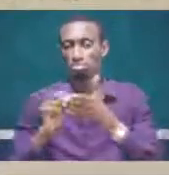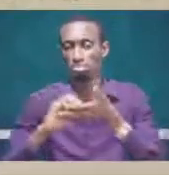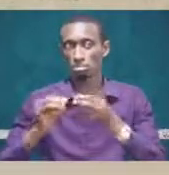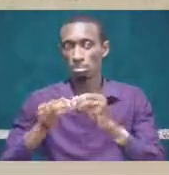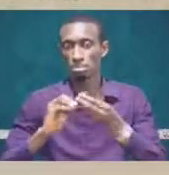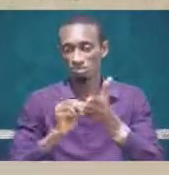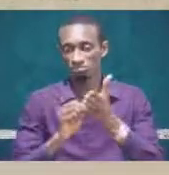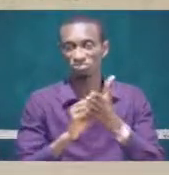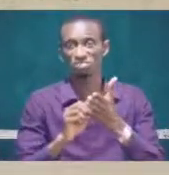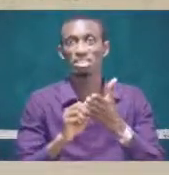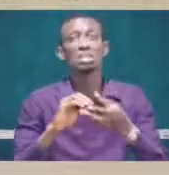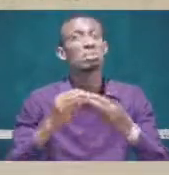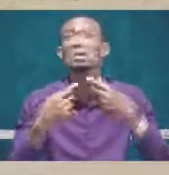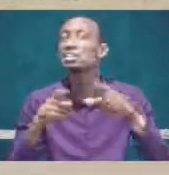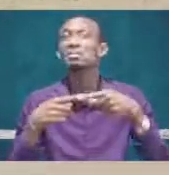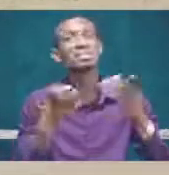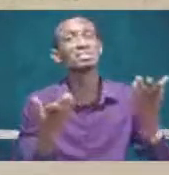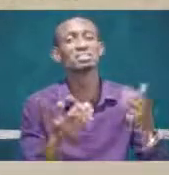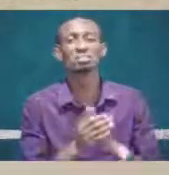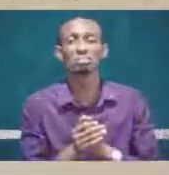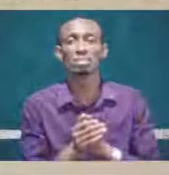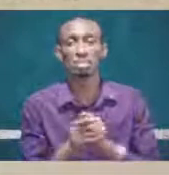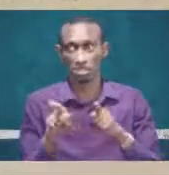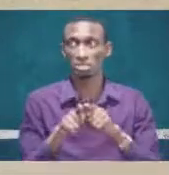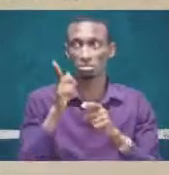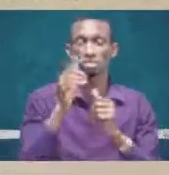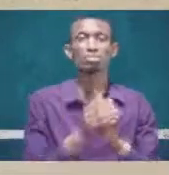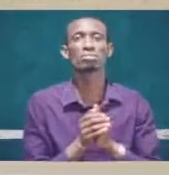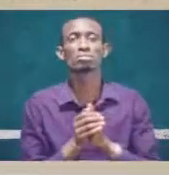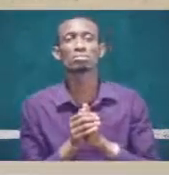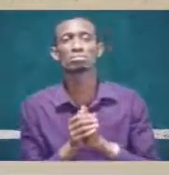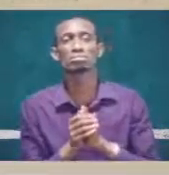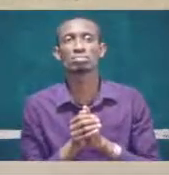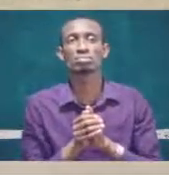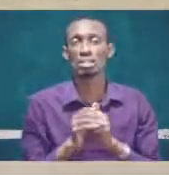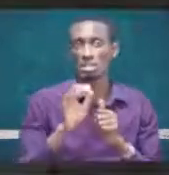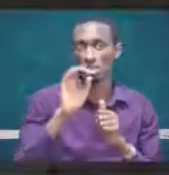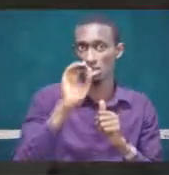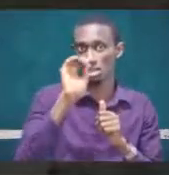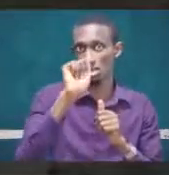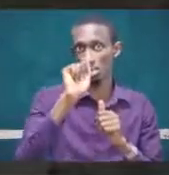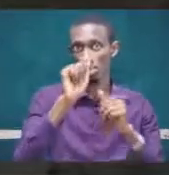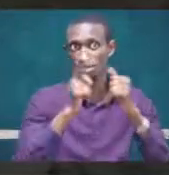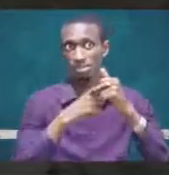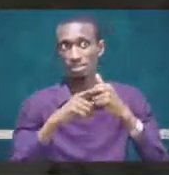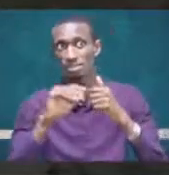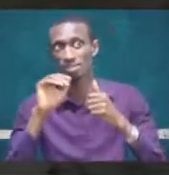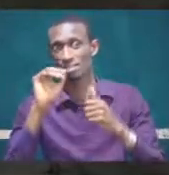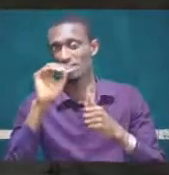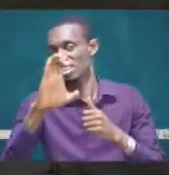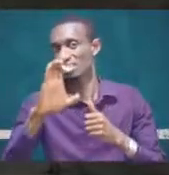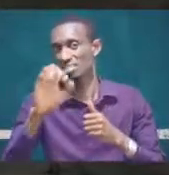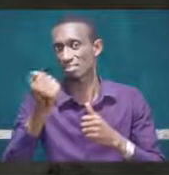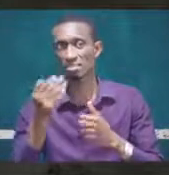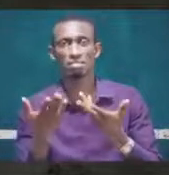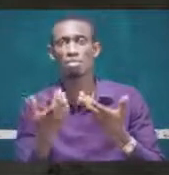this. S6s, you should be done by this time. The S5s, let's wait a little bit. If you have a brother at home, then,